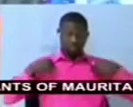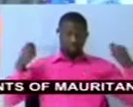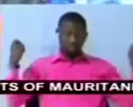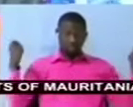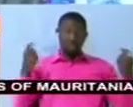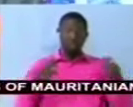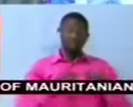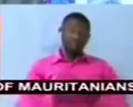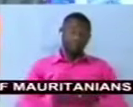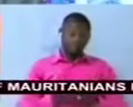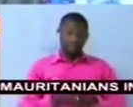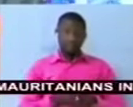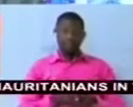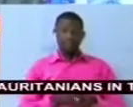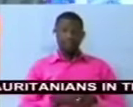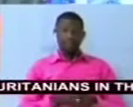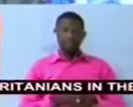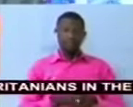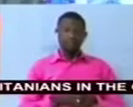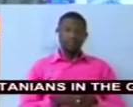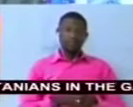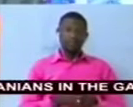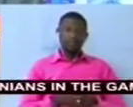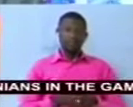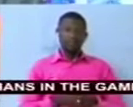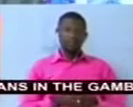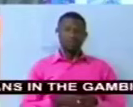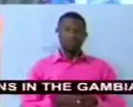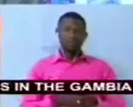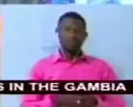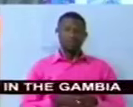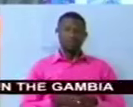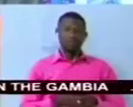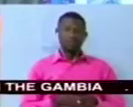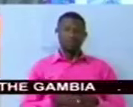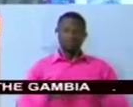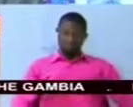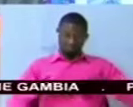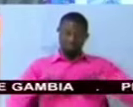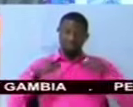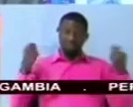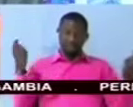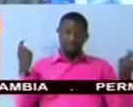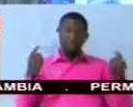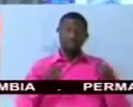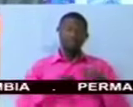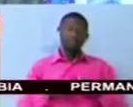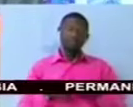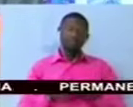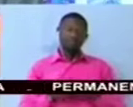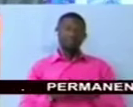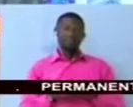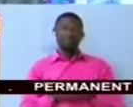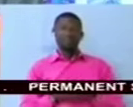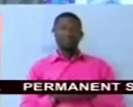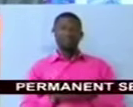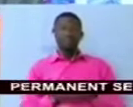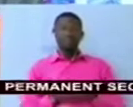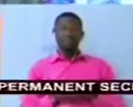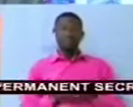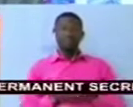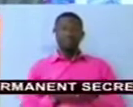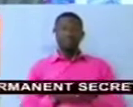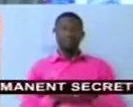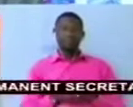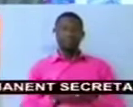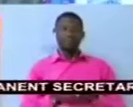my shirt. Yes, to take off my shirt. Ma sumil mbuba mi. I took off my shirt. Ma taw ñu ne ma